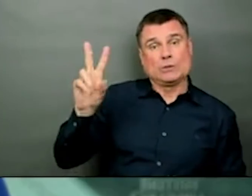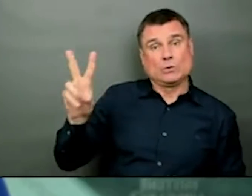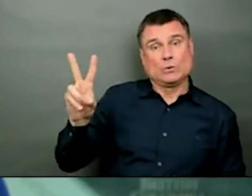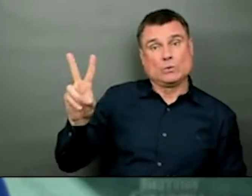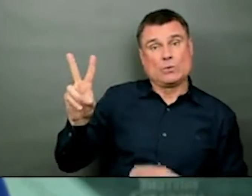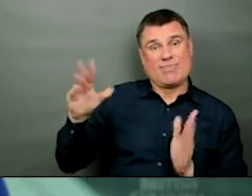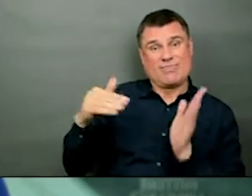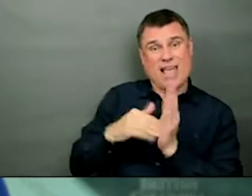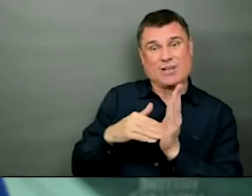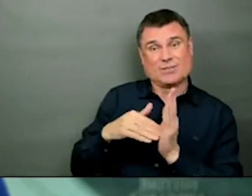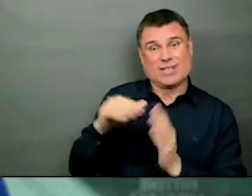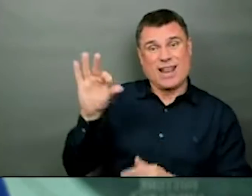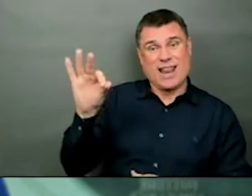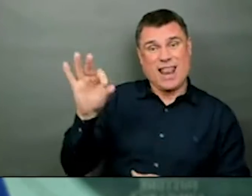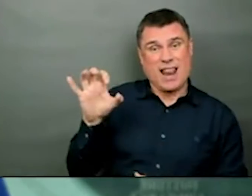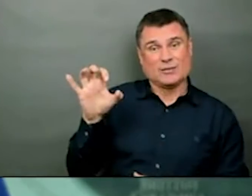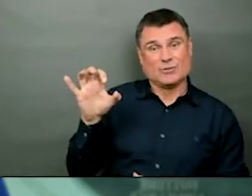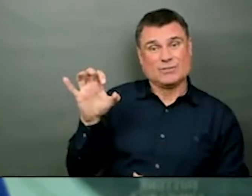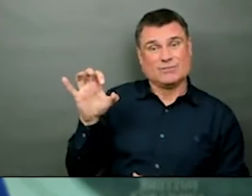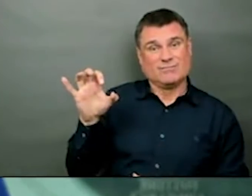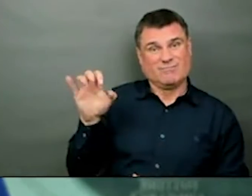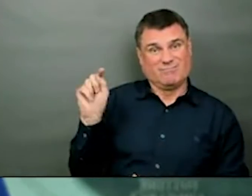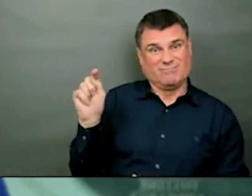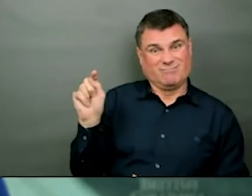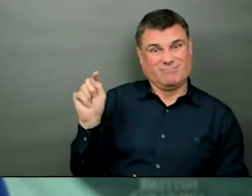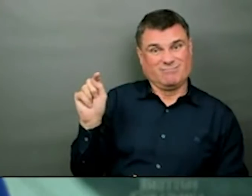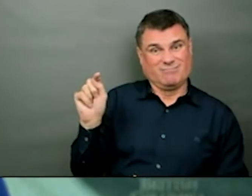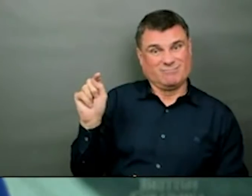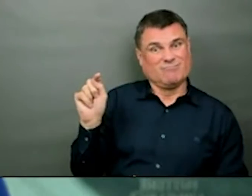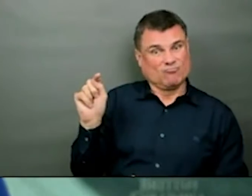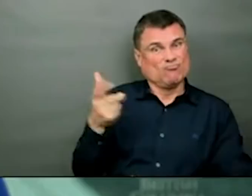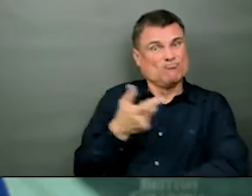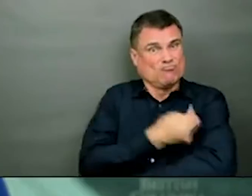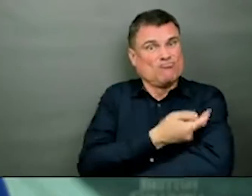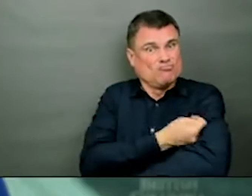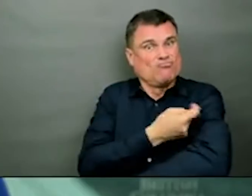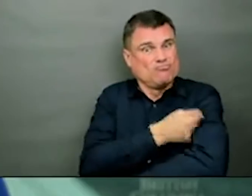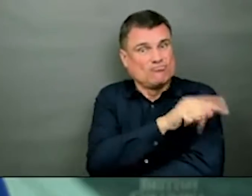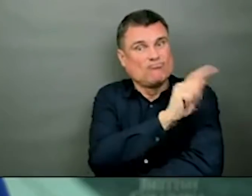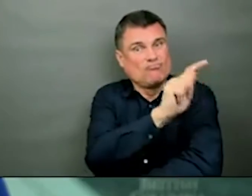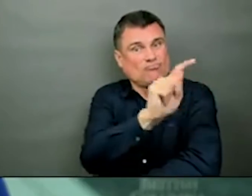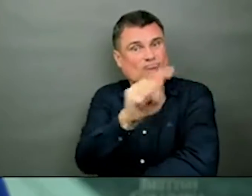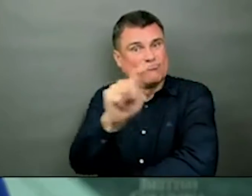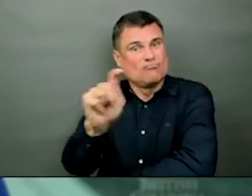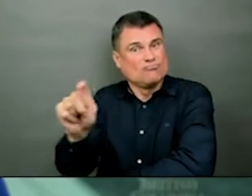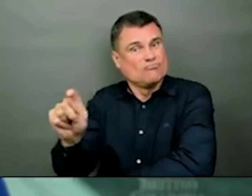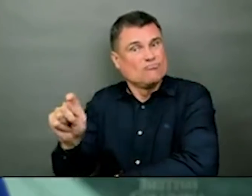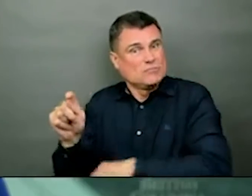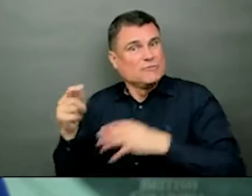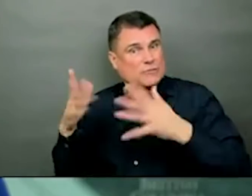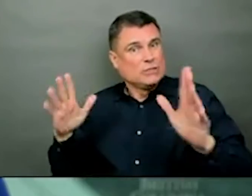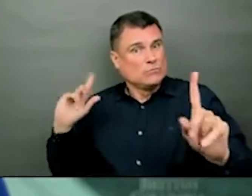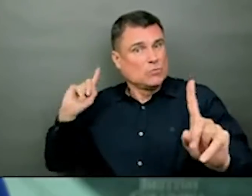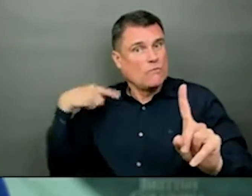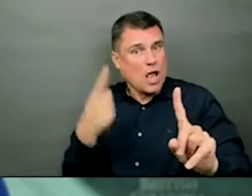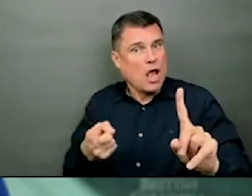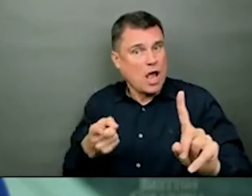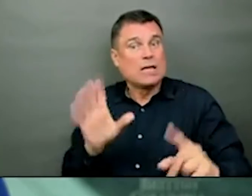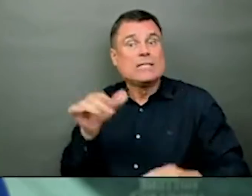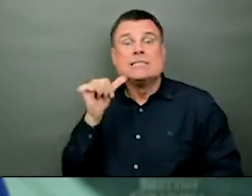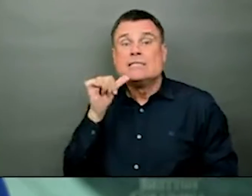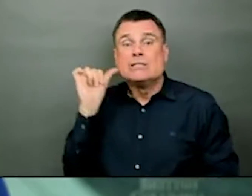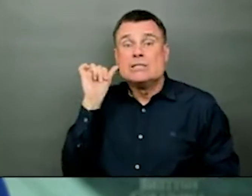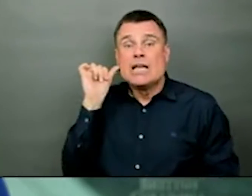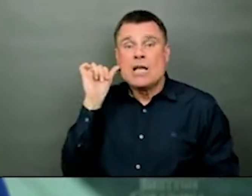192,942 doses delivered. The Pfizer vaccine came in the middle of the week, and yesterday we had our largest day of immunization so far, and we'll